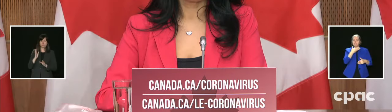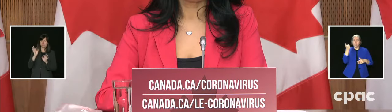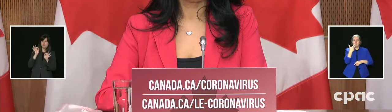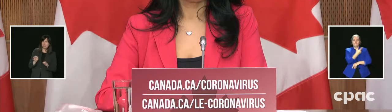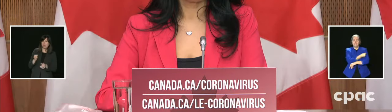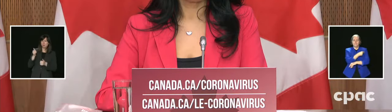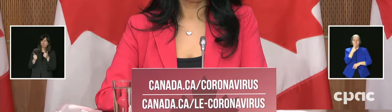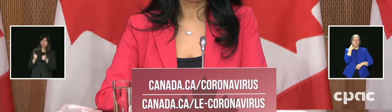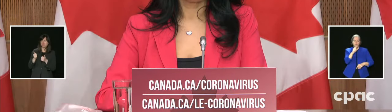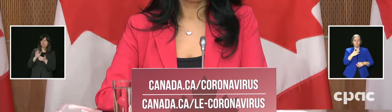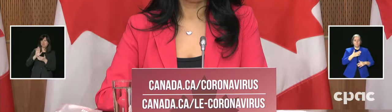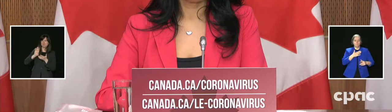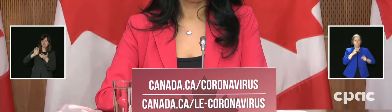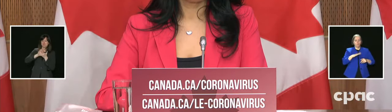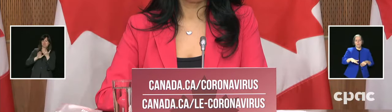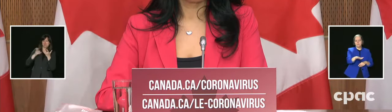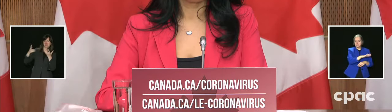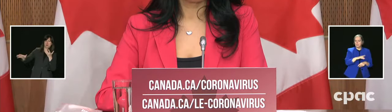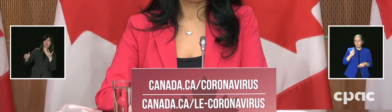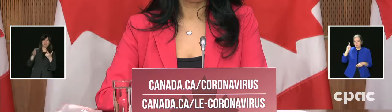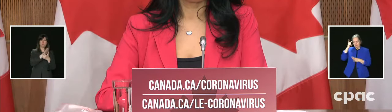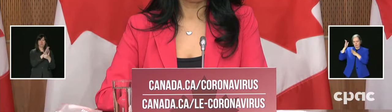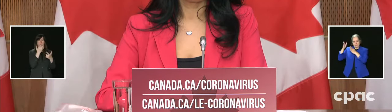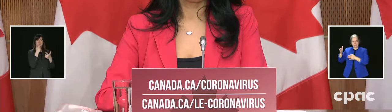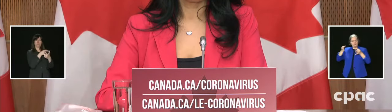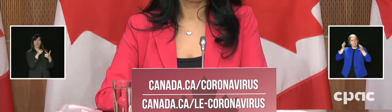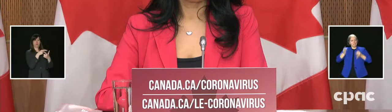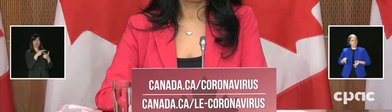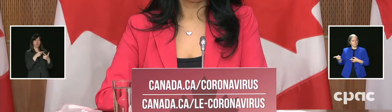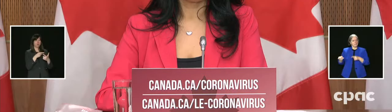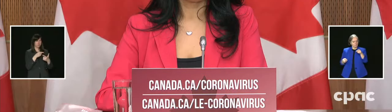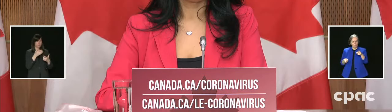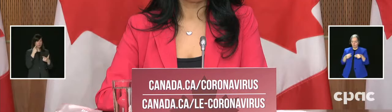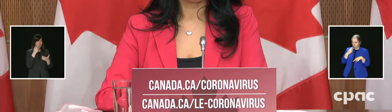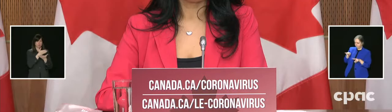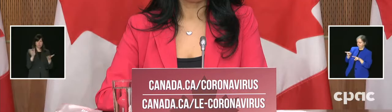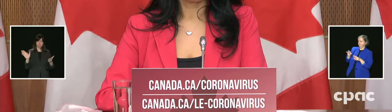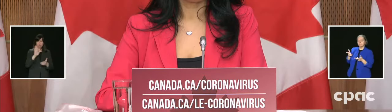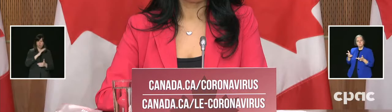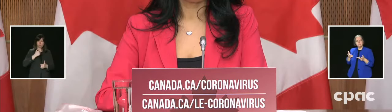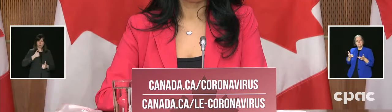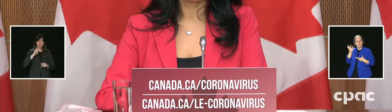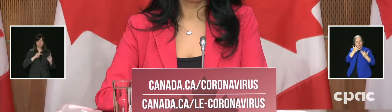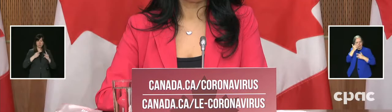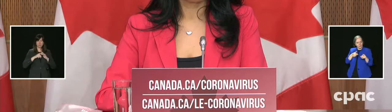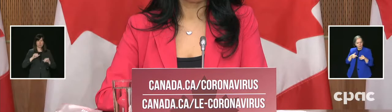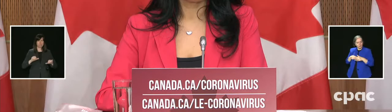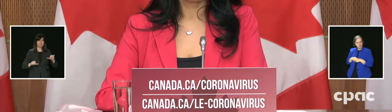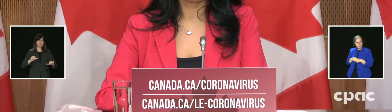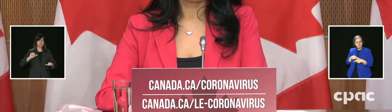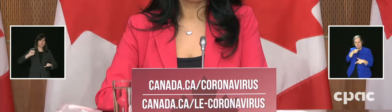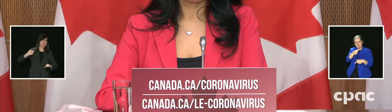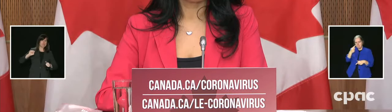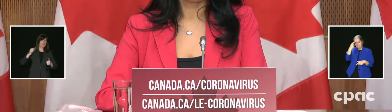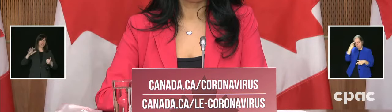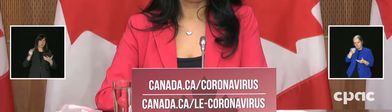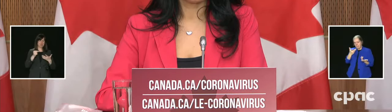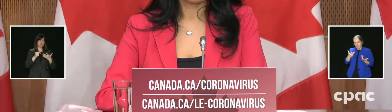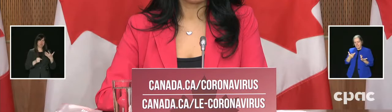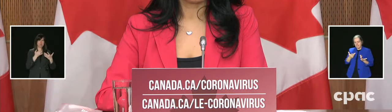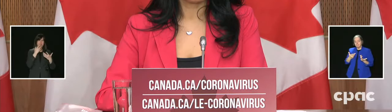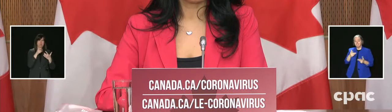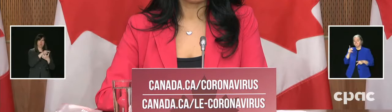that this is not just something that's on the fringes, that this vaccine hesitancy is now a bigger thing that we'll have to deal